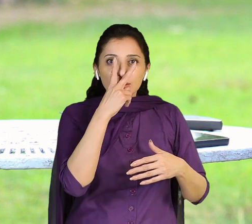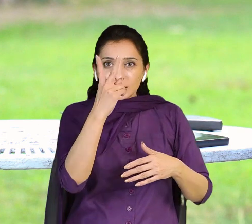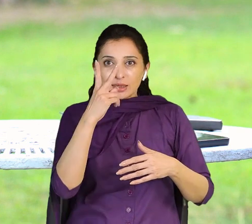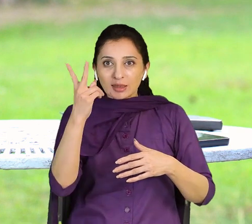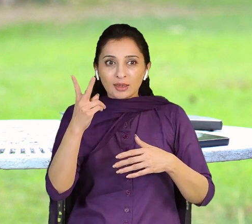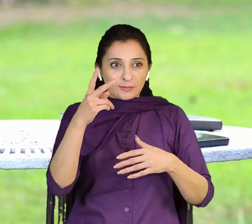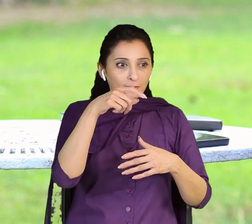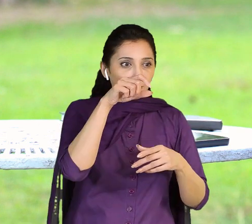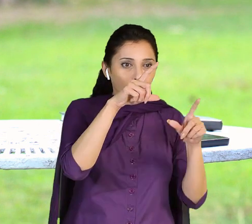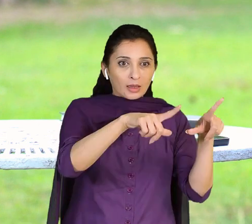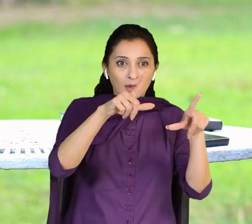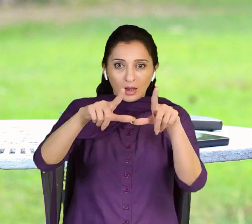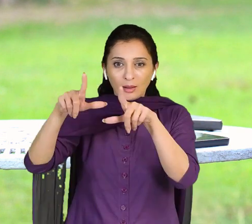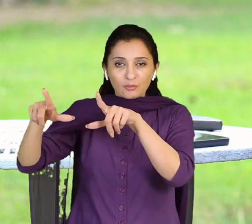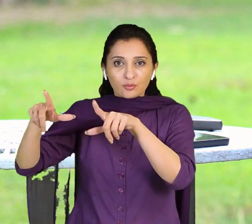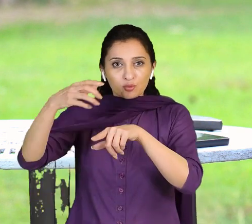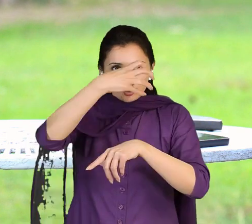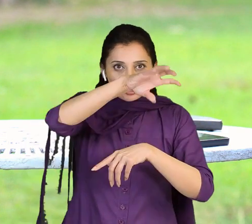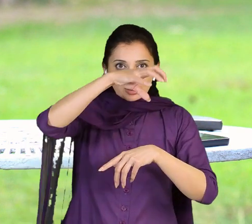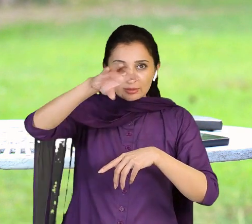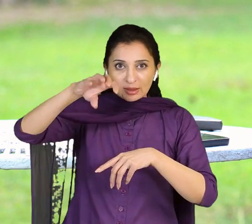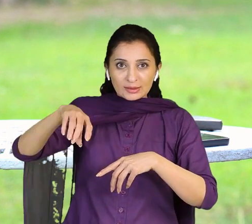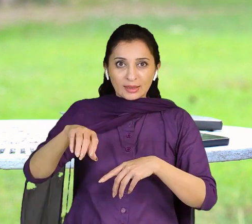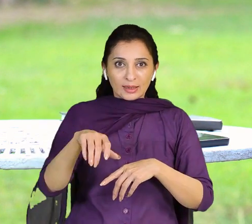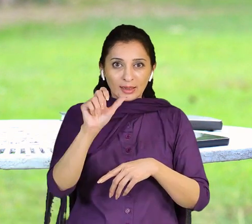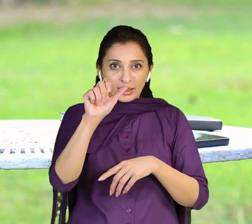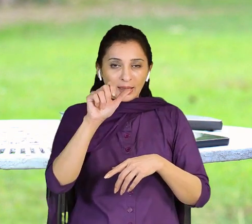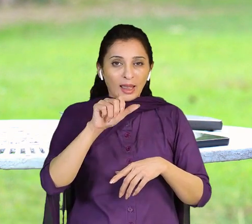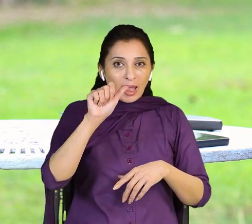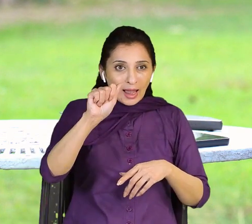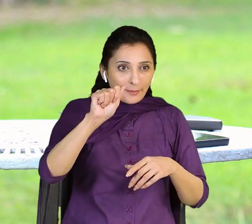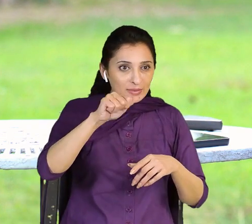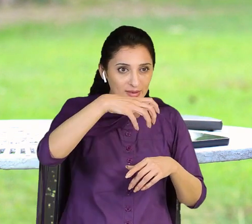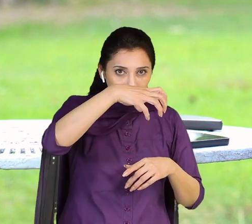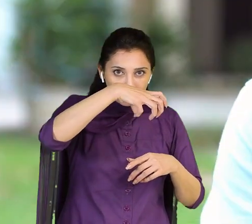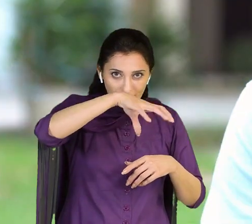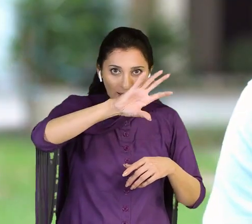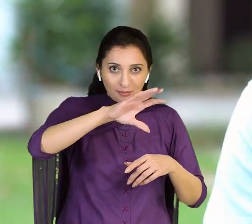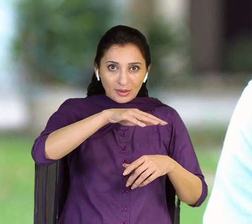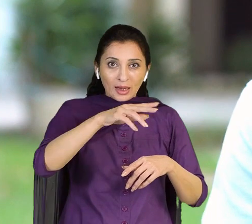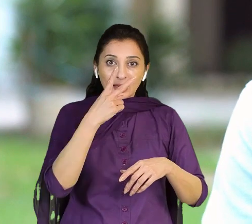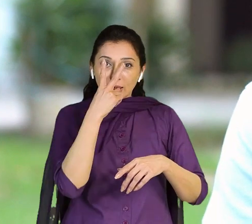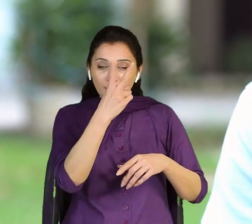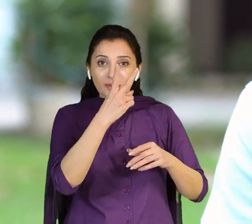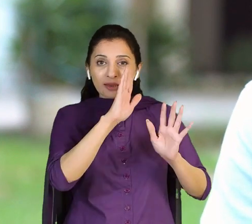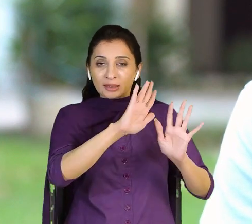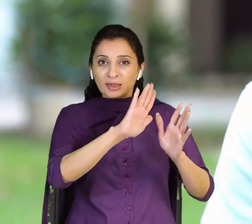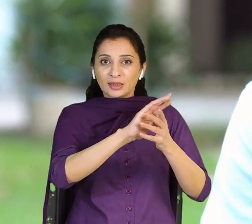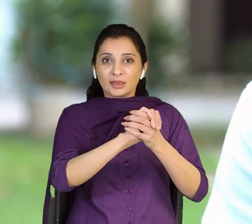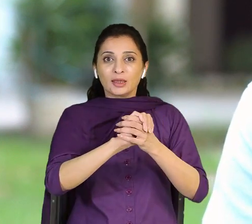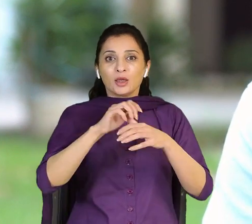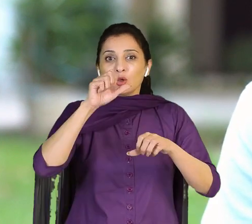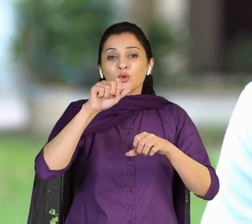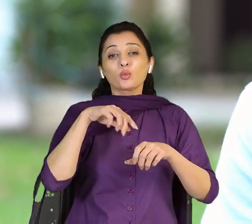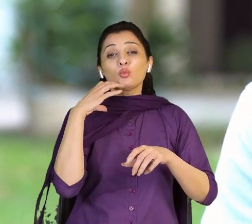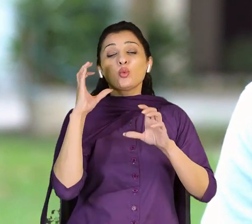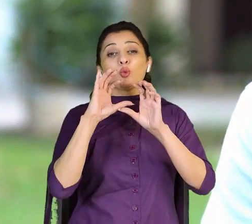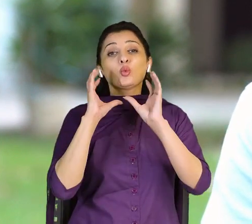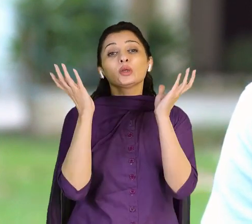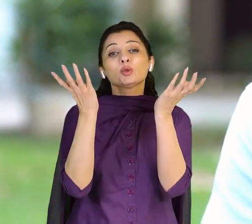Whereas, if we are to take examples from places and cities like Amsterdam, Amsterdam is considered the